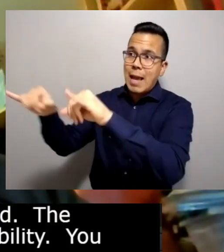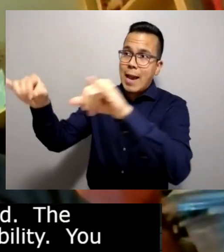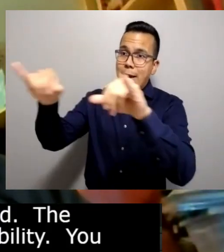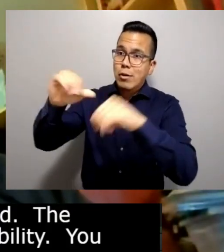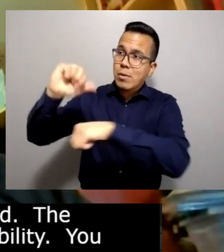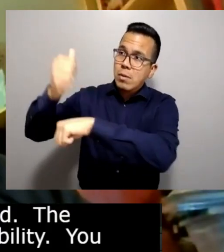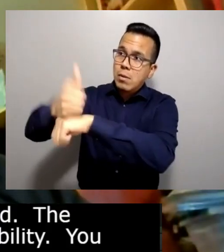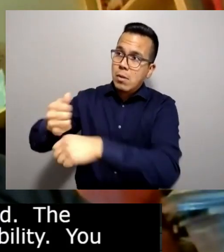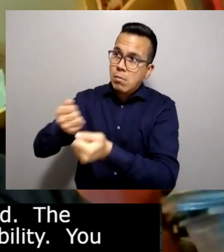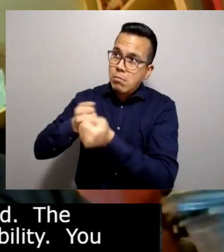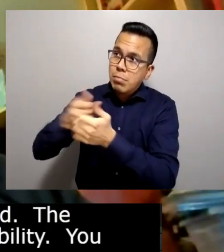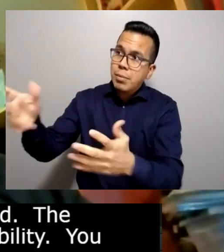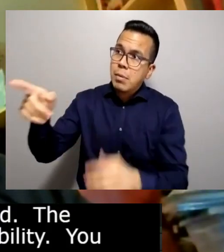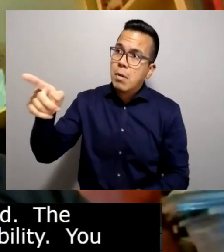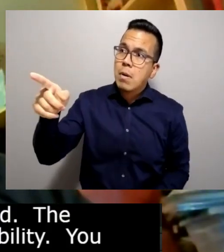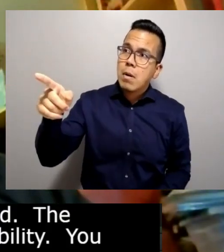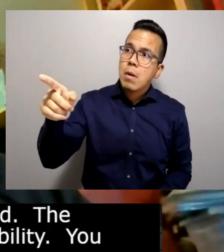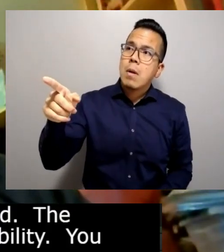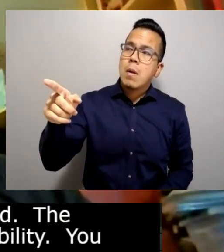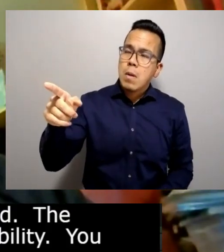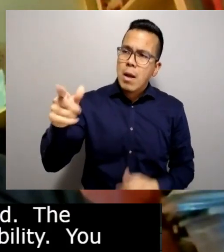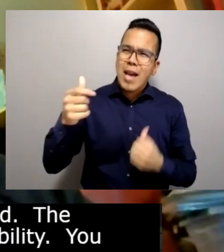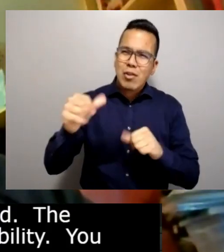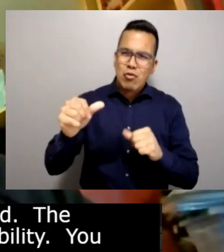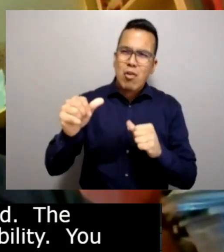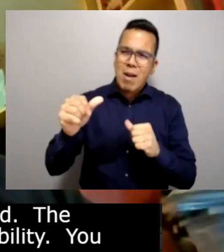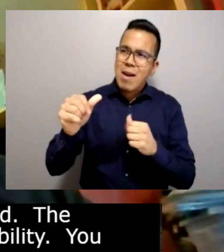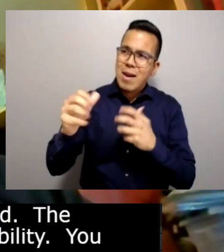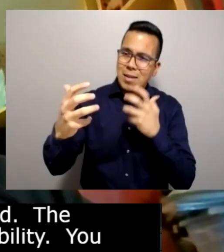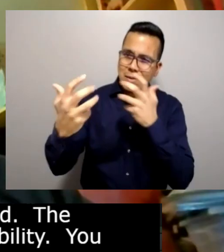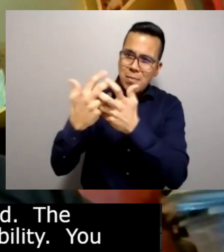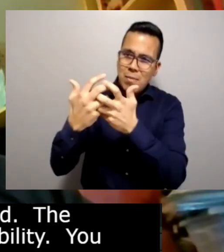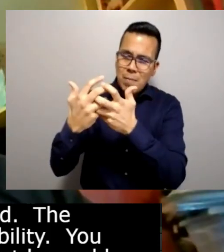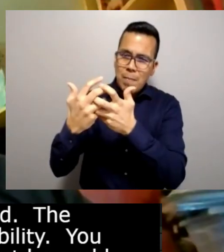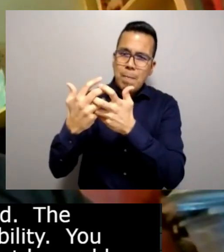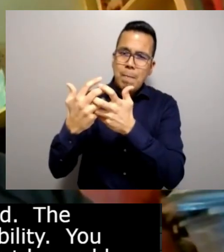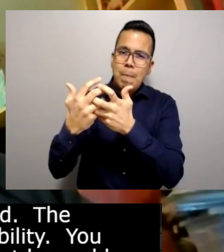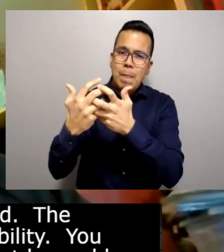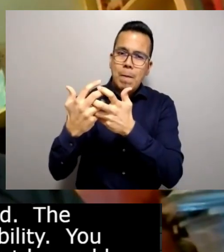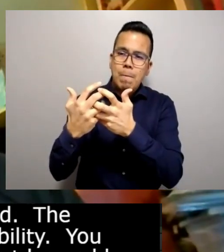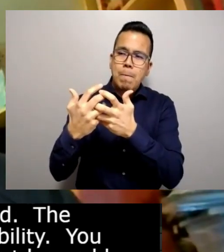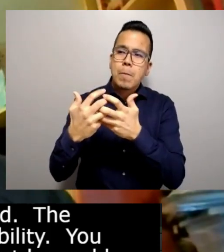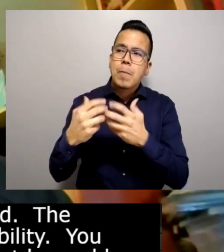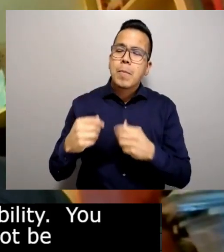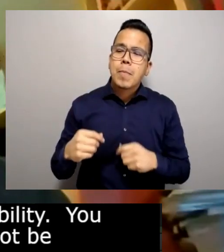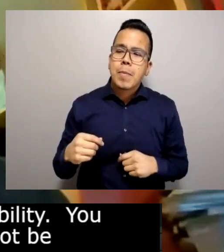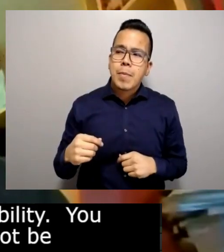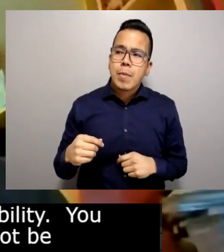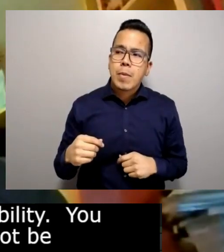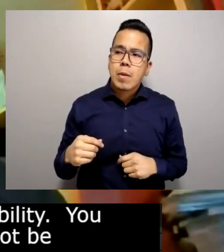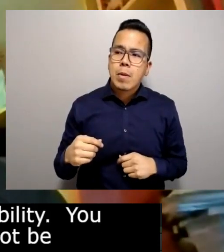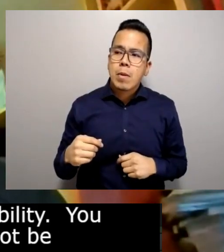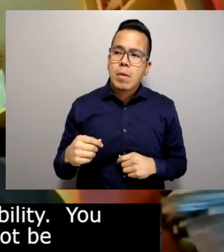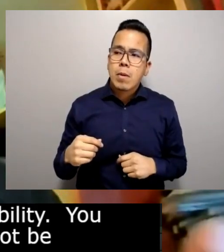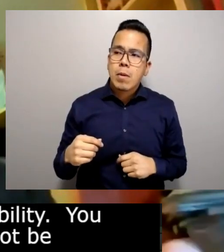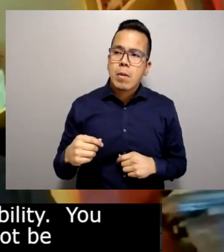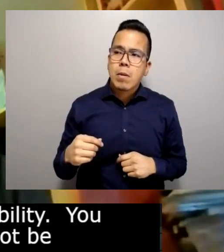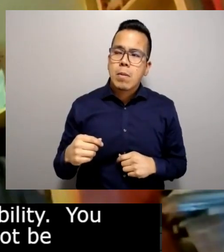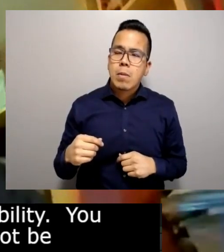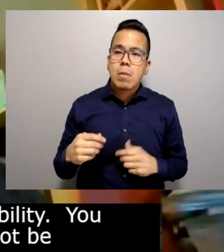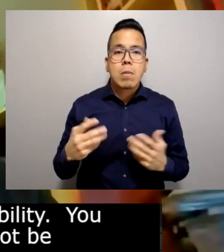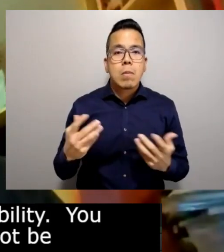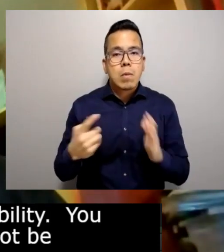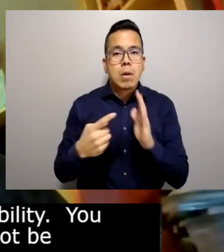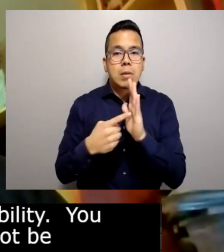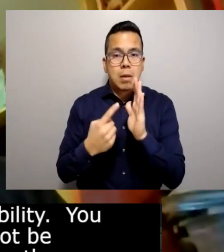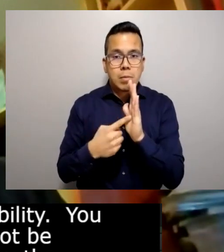be accessible for other reasons that aren't captured by the standards. You can also, in some cases, fail to meet